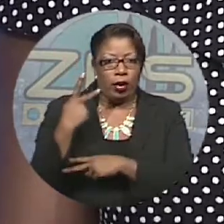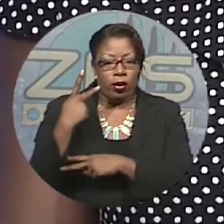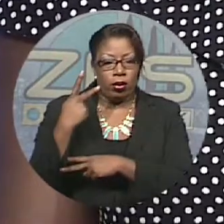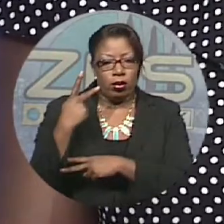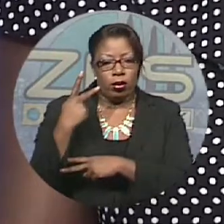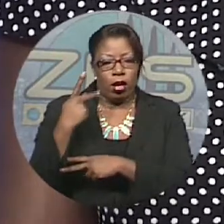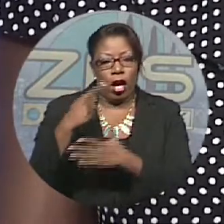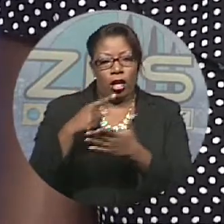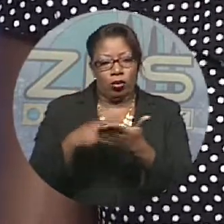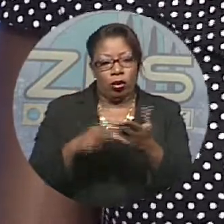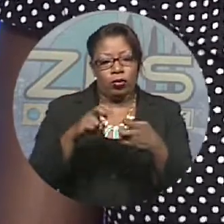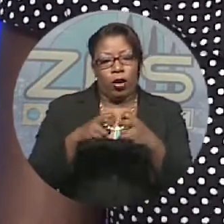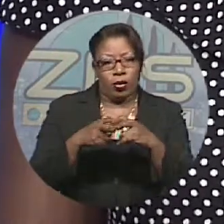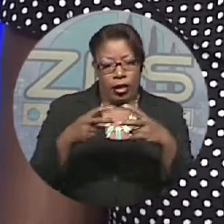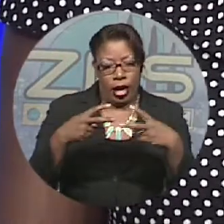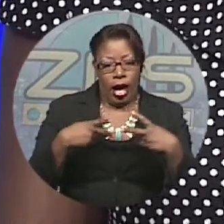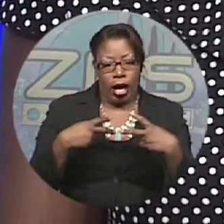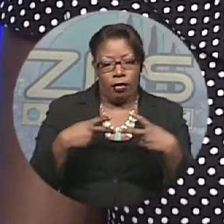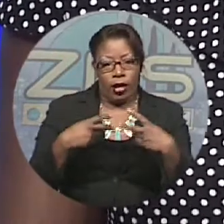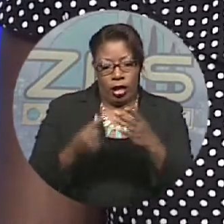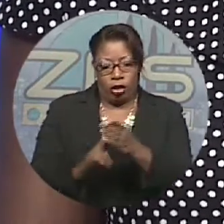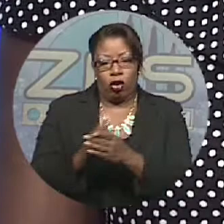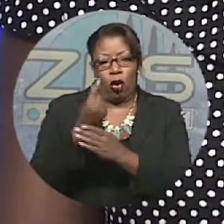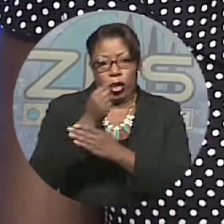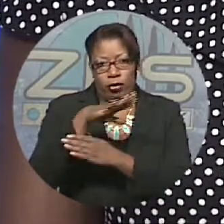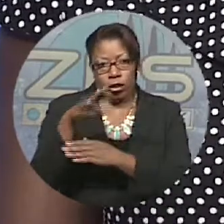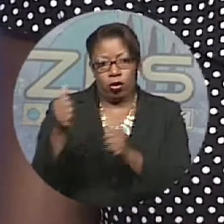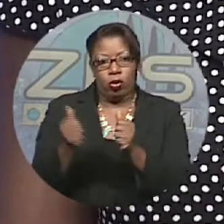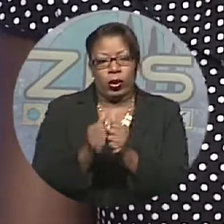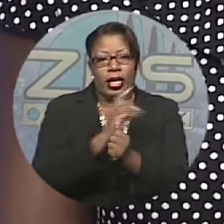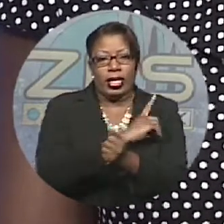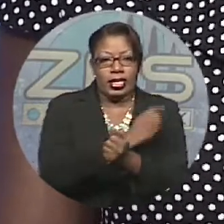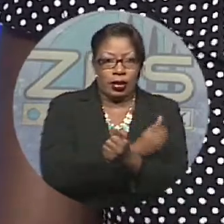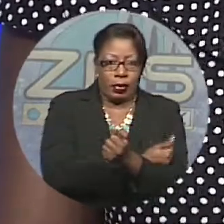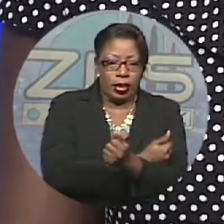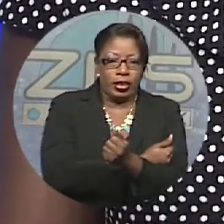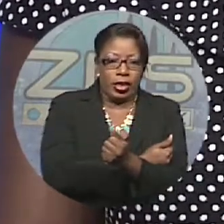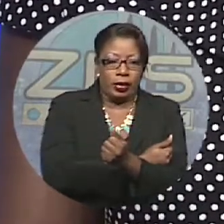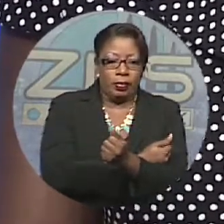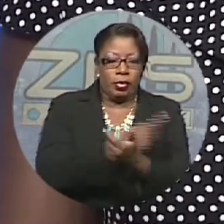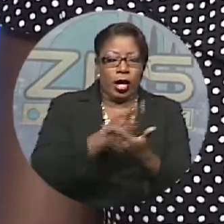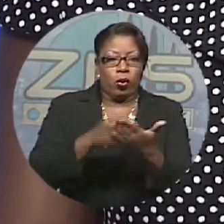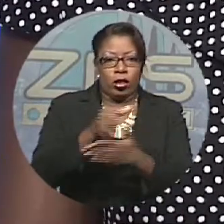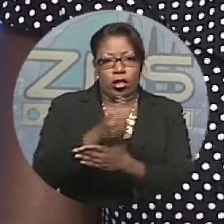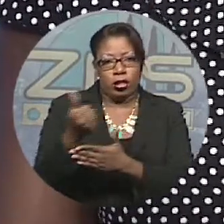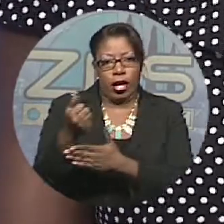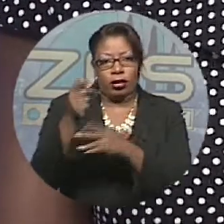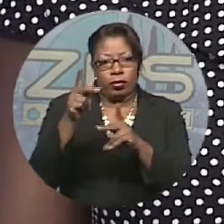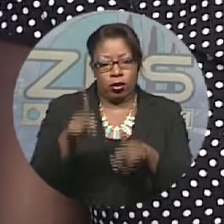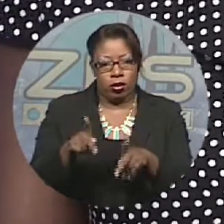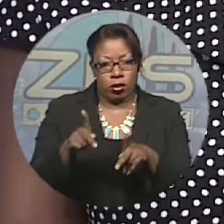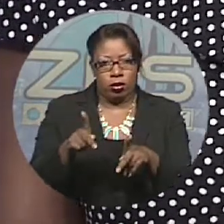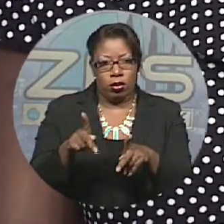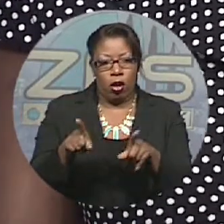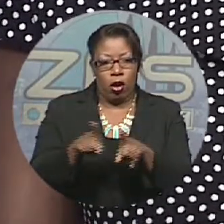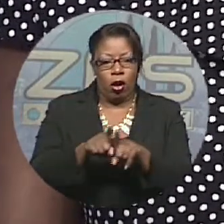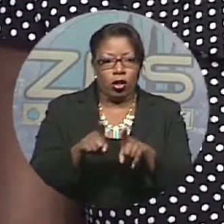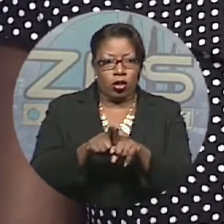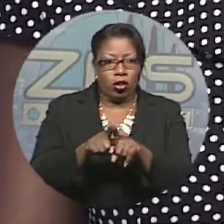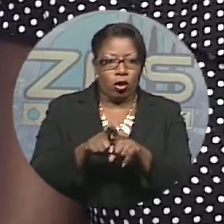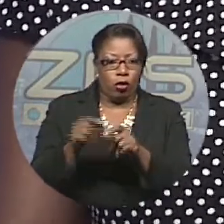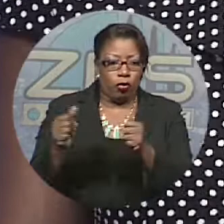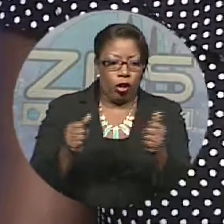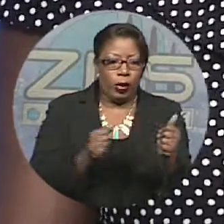raising children who are disabled. That aside, the Prime Minister once again promised resources and personnel, along with following through